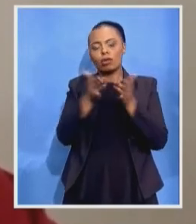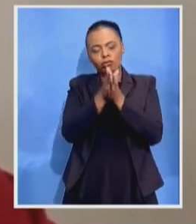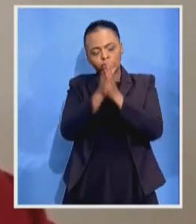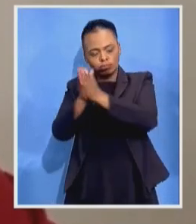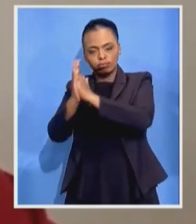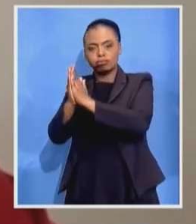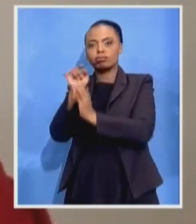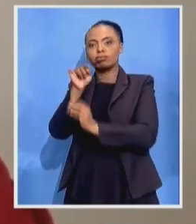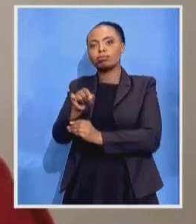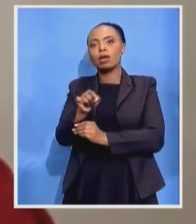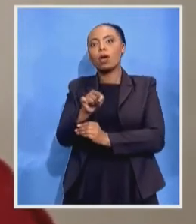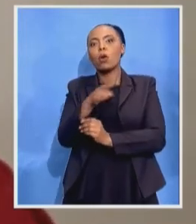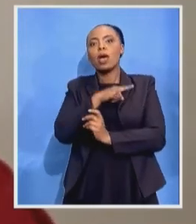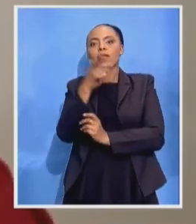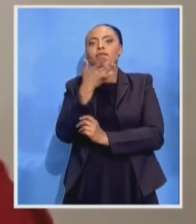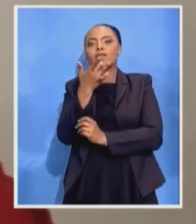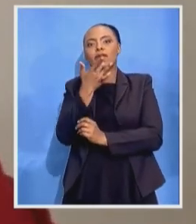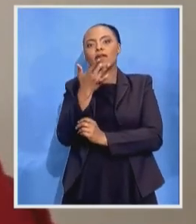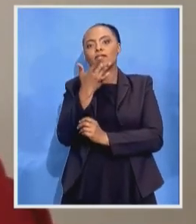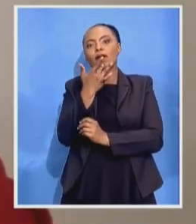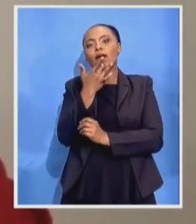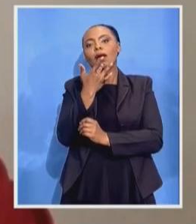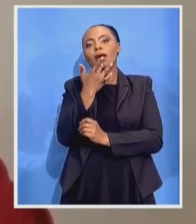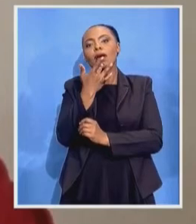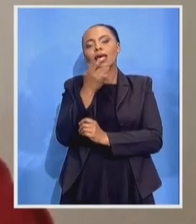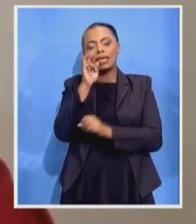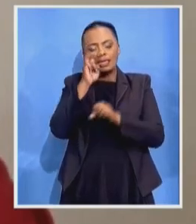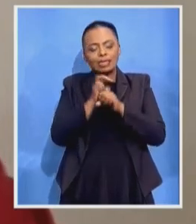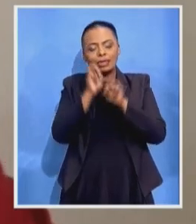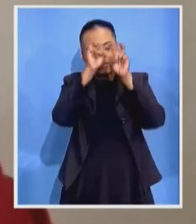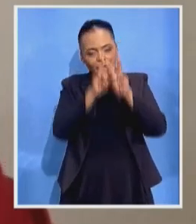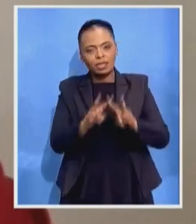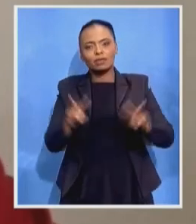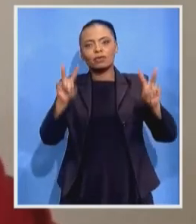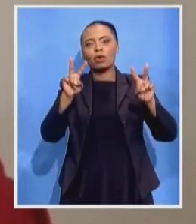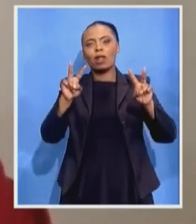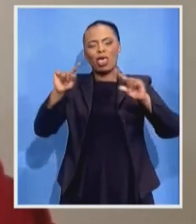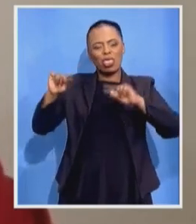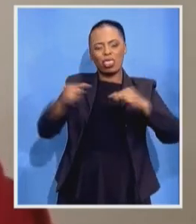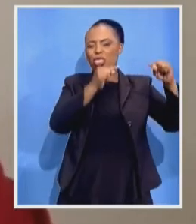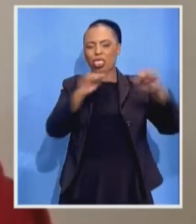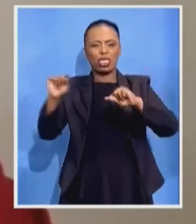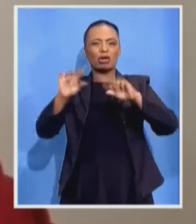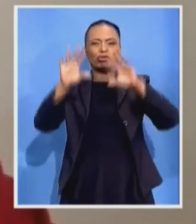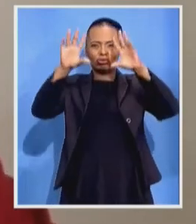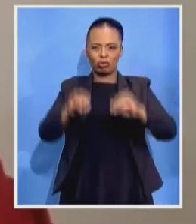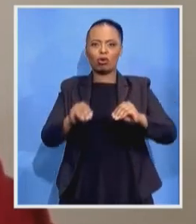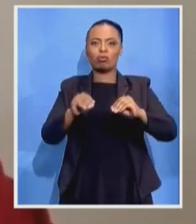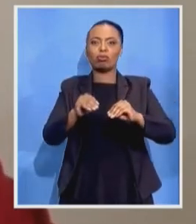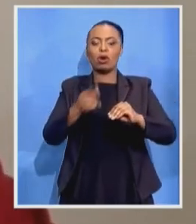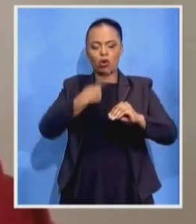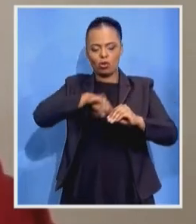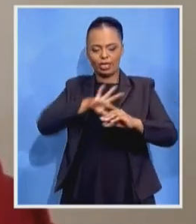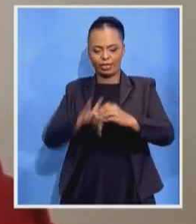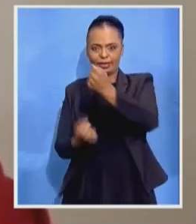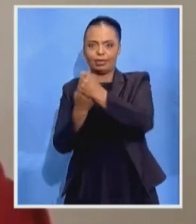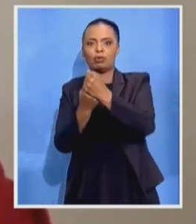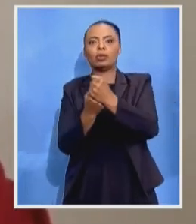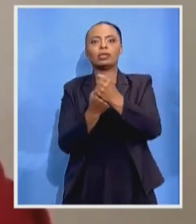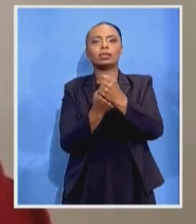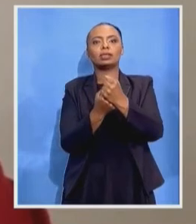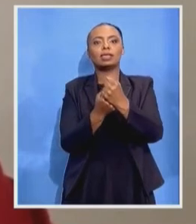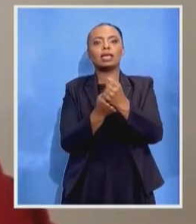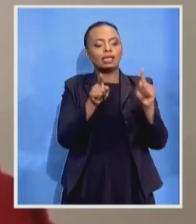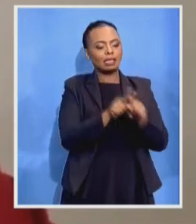peaceful settlement of disputes. We also strongly support, as the SACP, the African Union's commitment